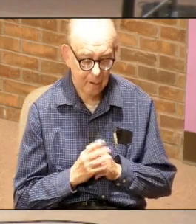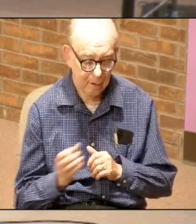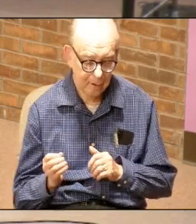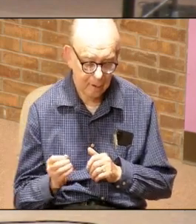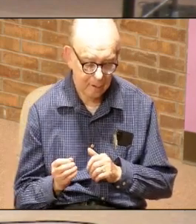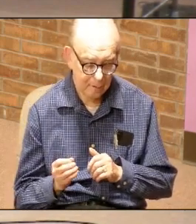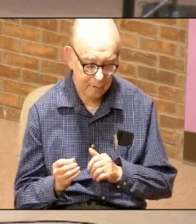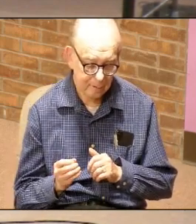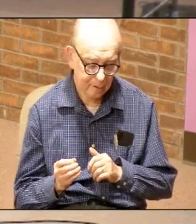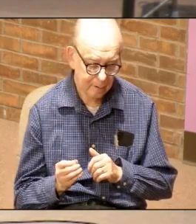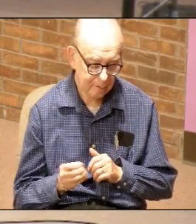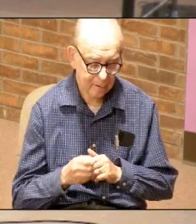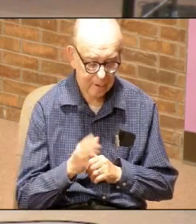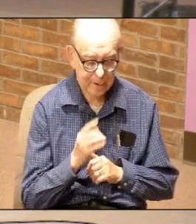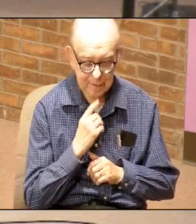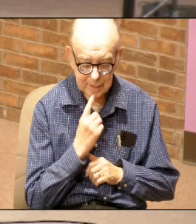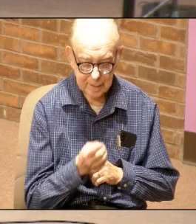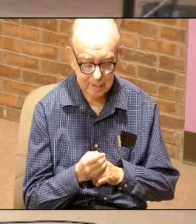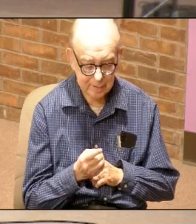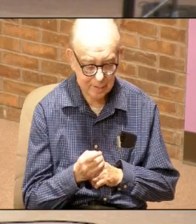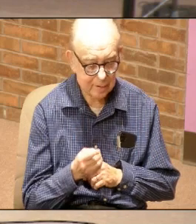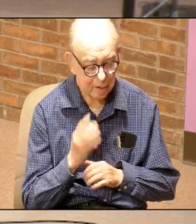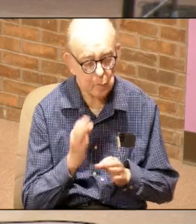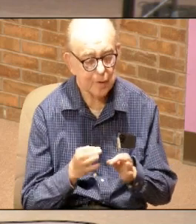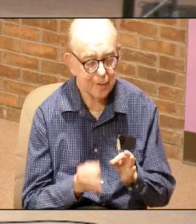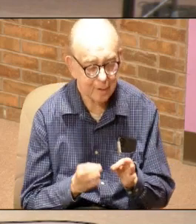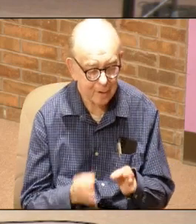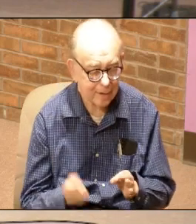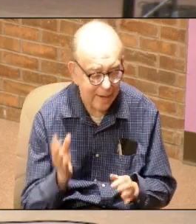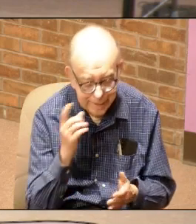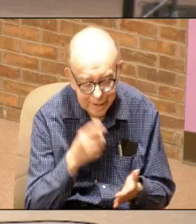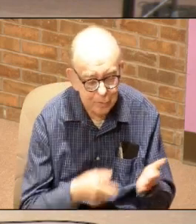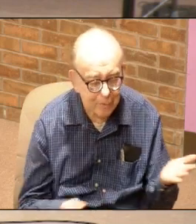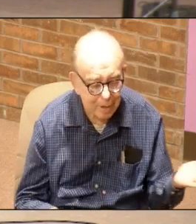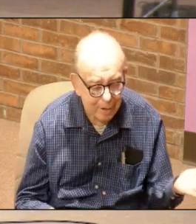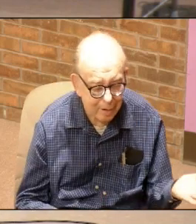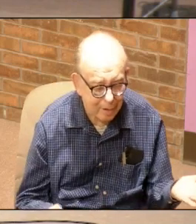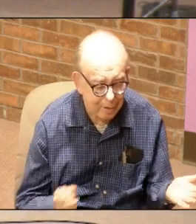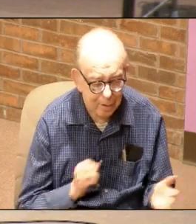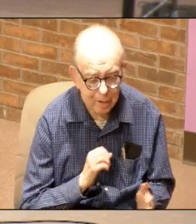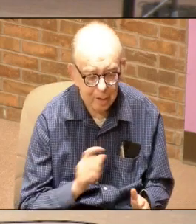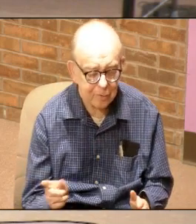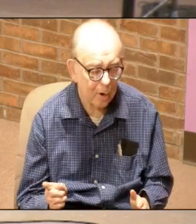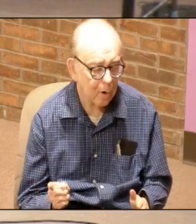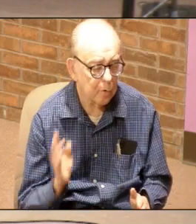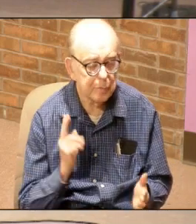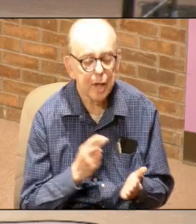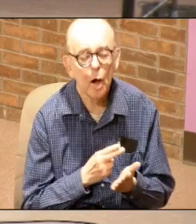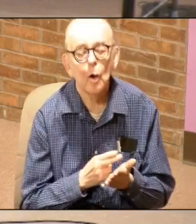And God's going to be the interpreter. And guess what? It's all going to be holy.